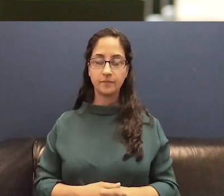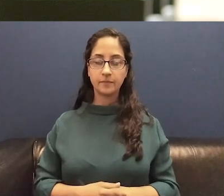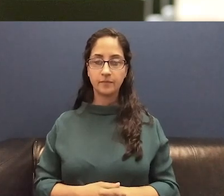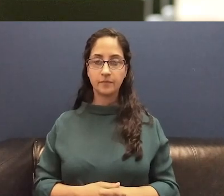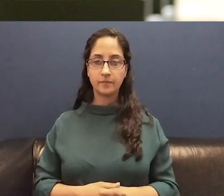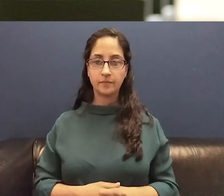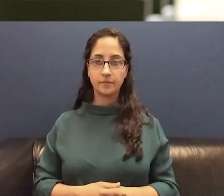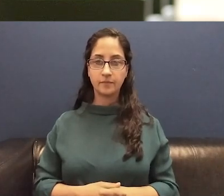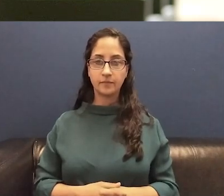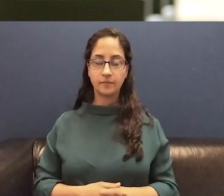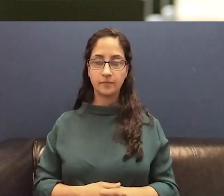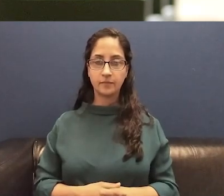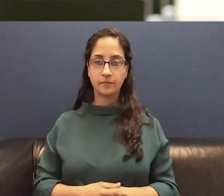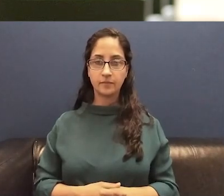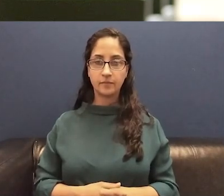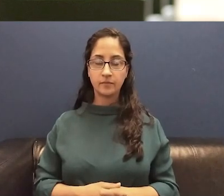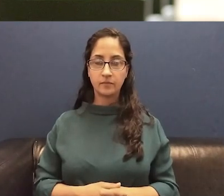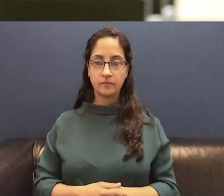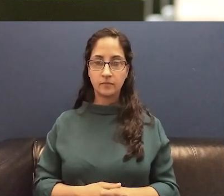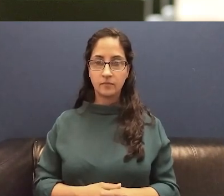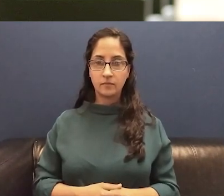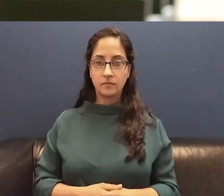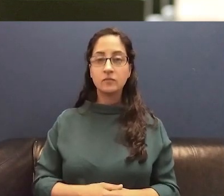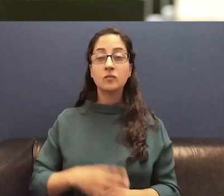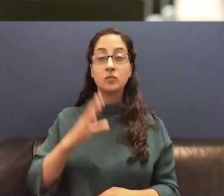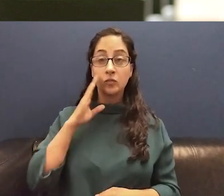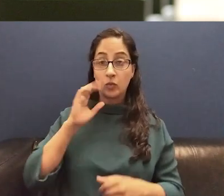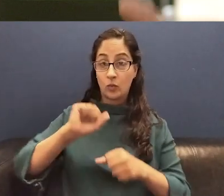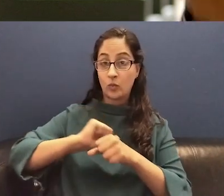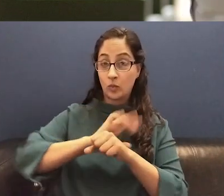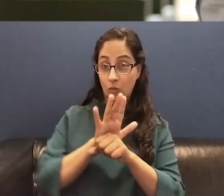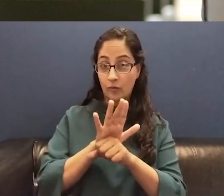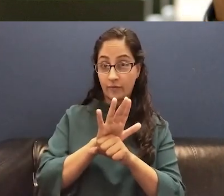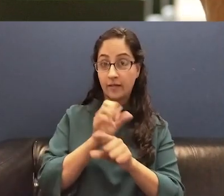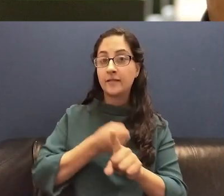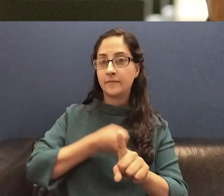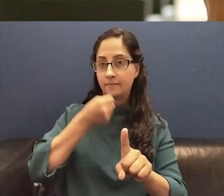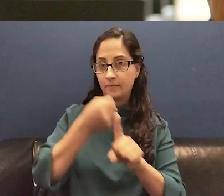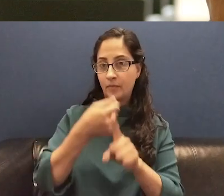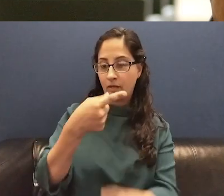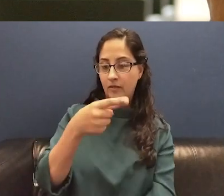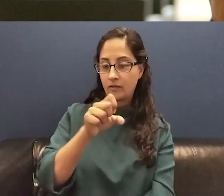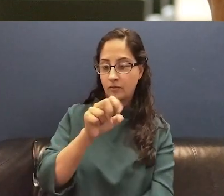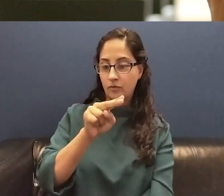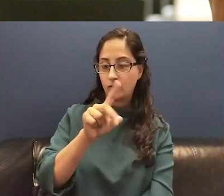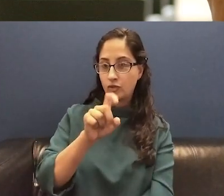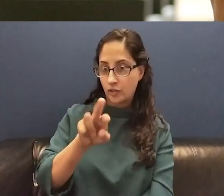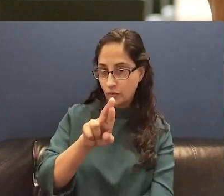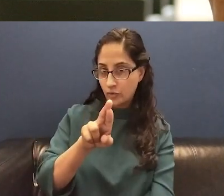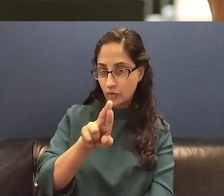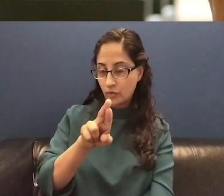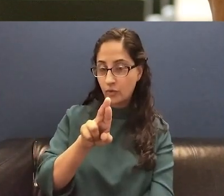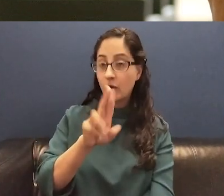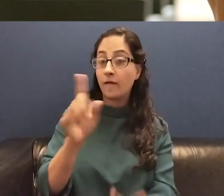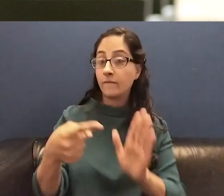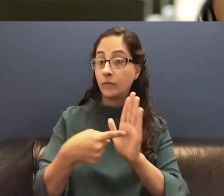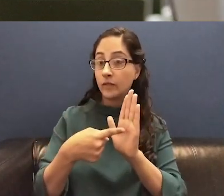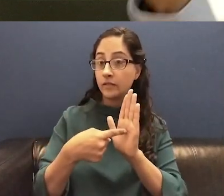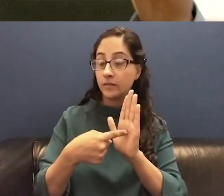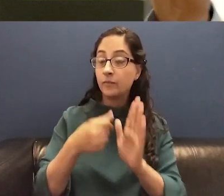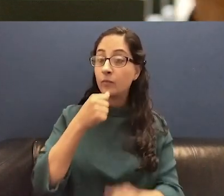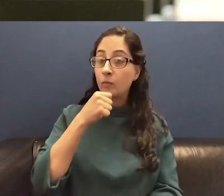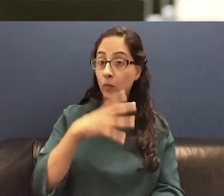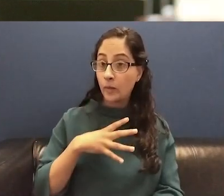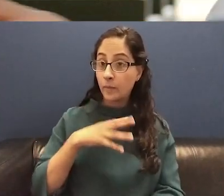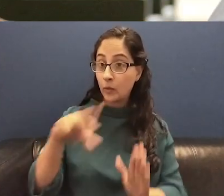the impacts of COVID has been. So many women have had to take on unexpected care responsibilities as a result of COVID, either